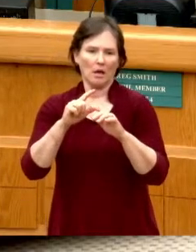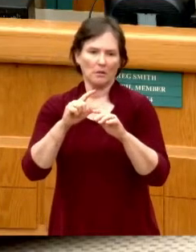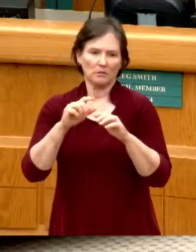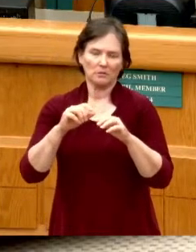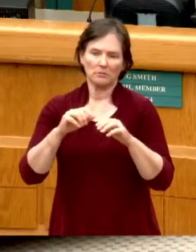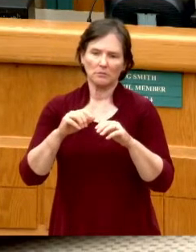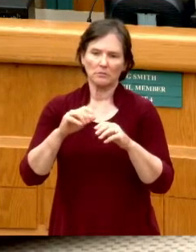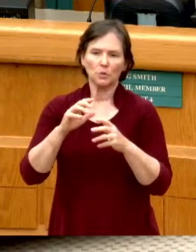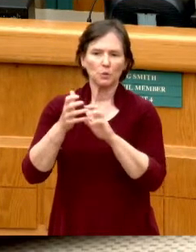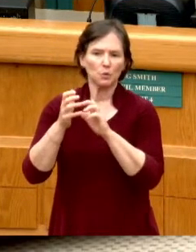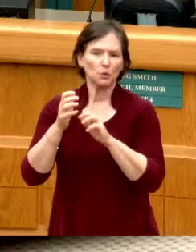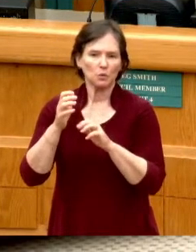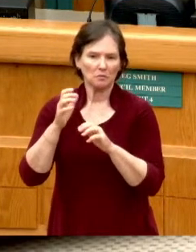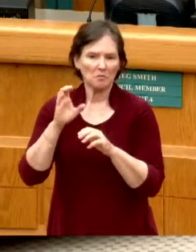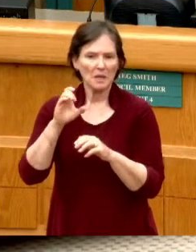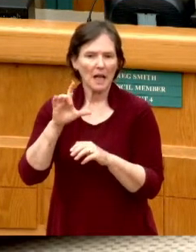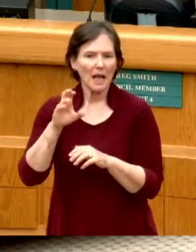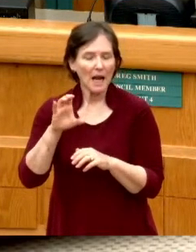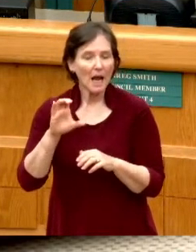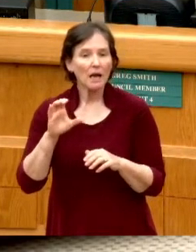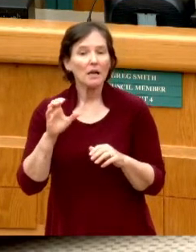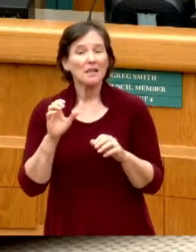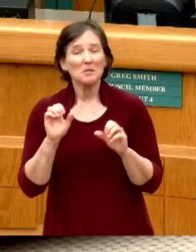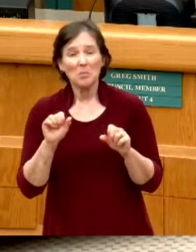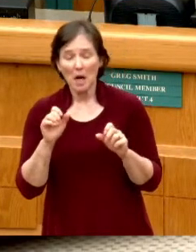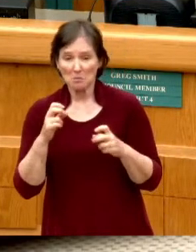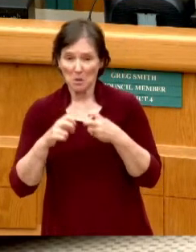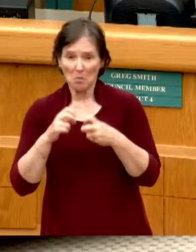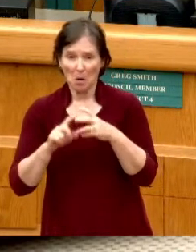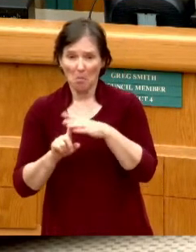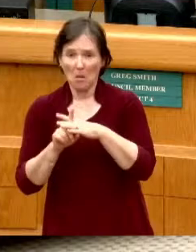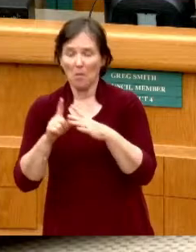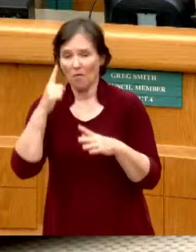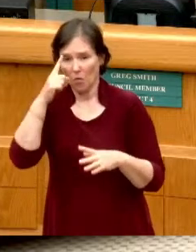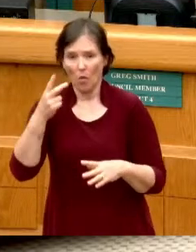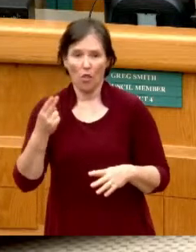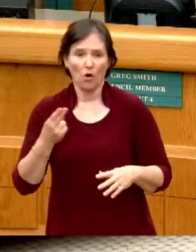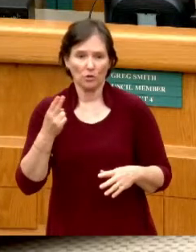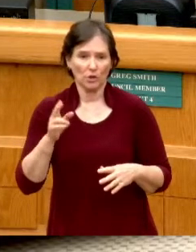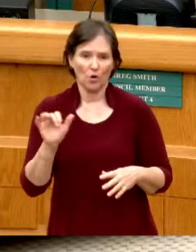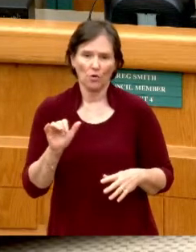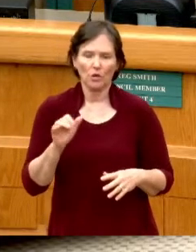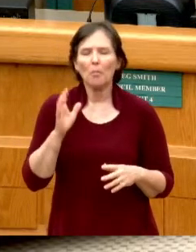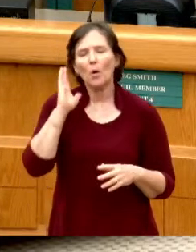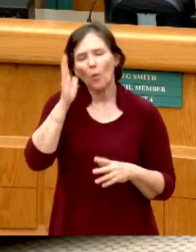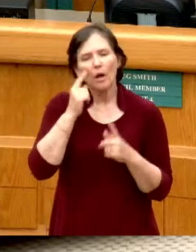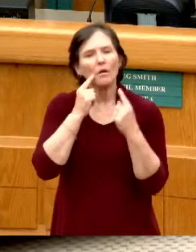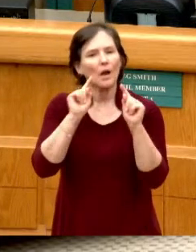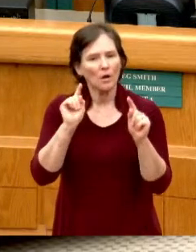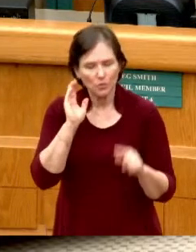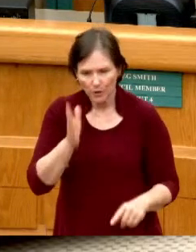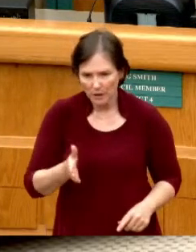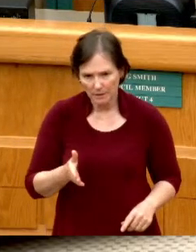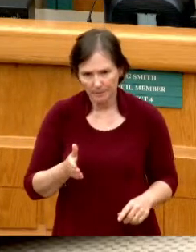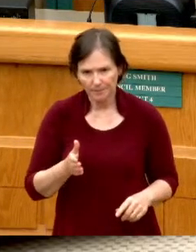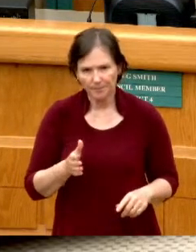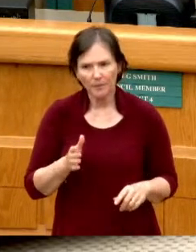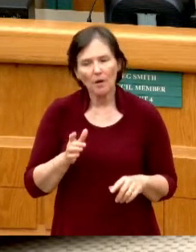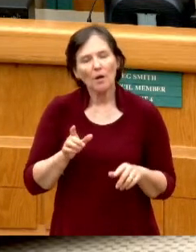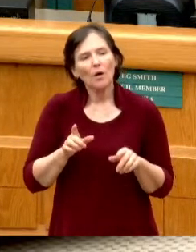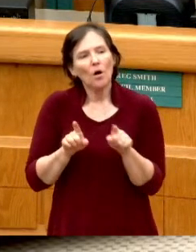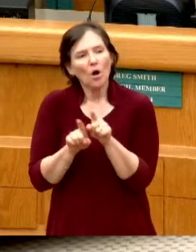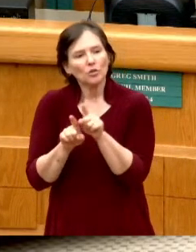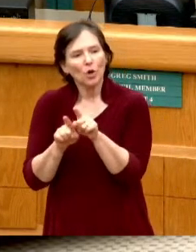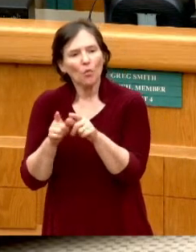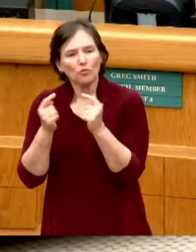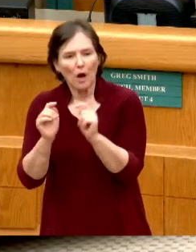disrupt what we are hoping to have on Thursday, but we'll keep you posted on that. We're also working to make our communications better for